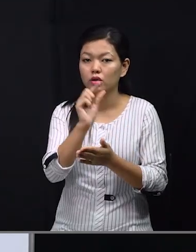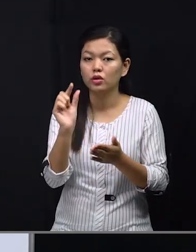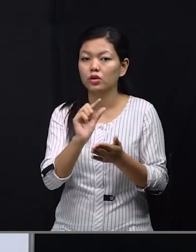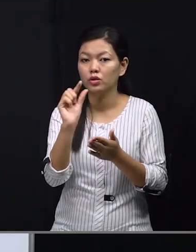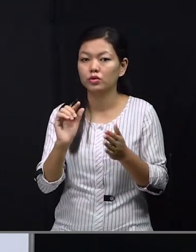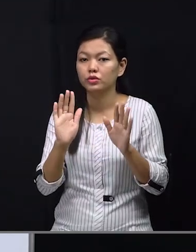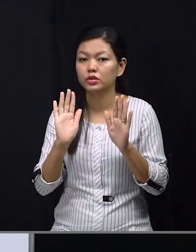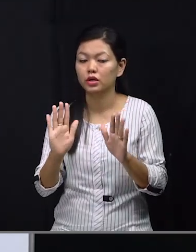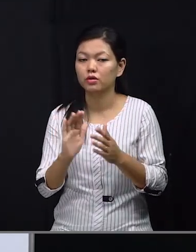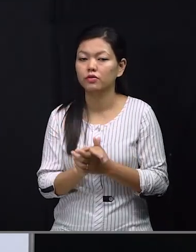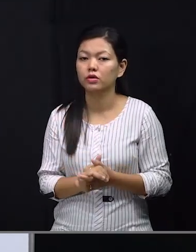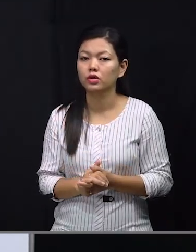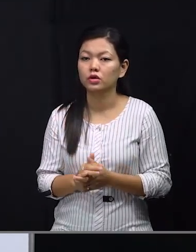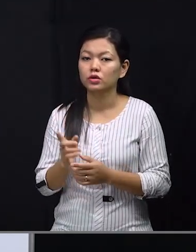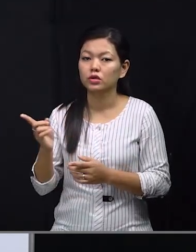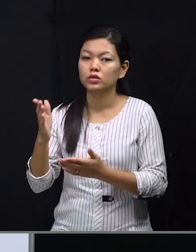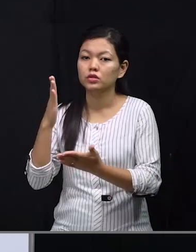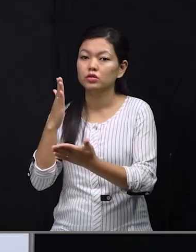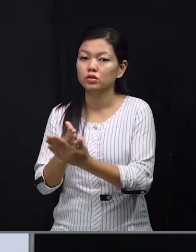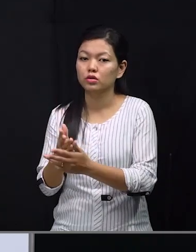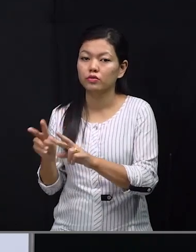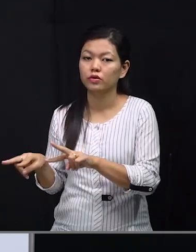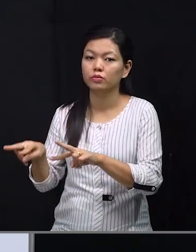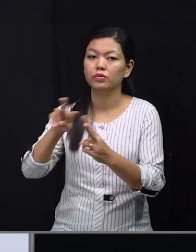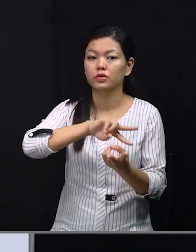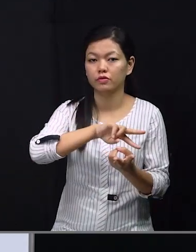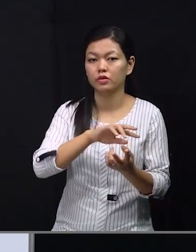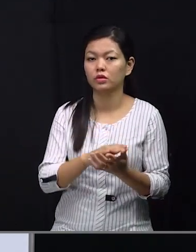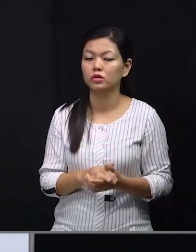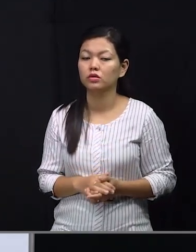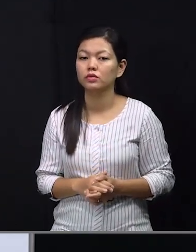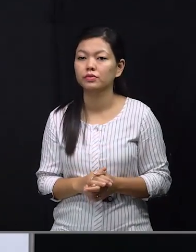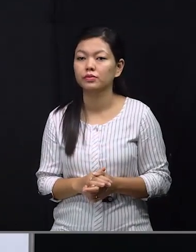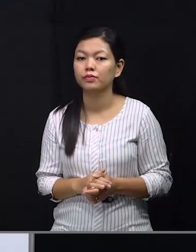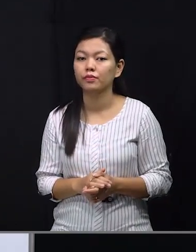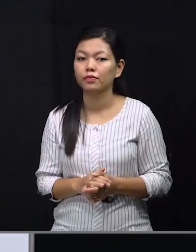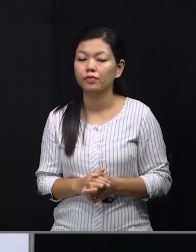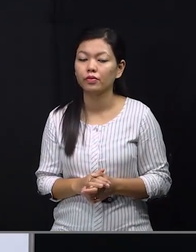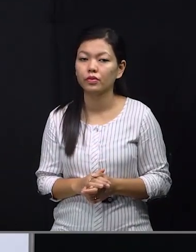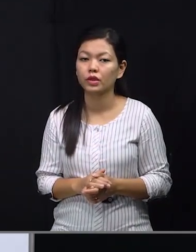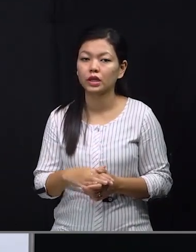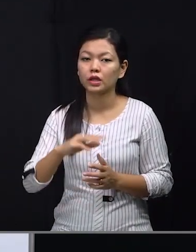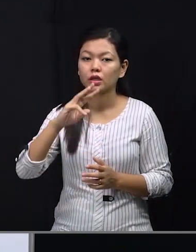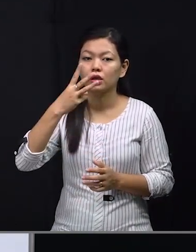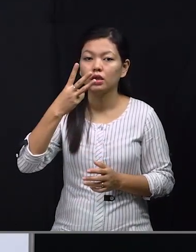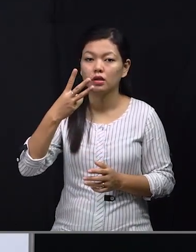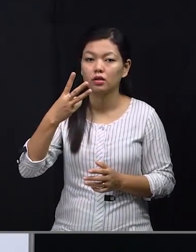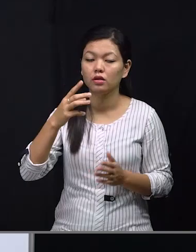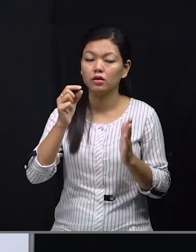from reacting with this hydroarene that is formed. The third point to remember is that